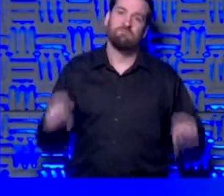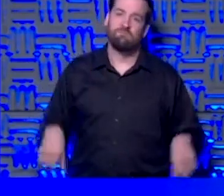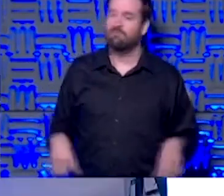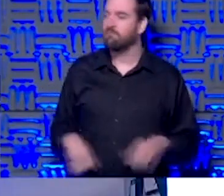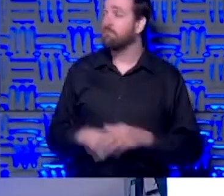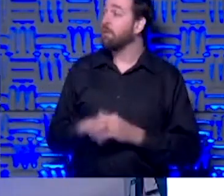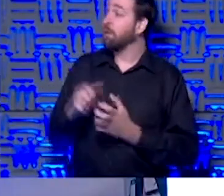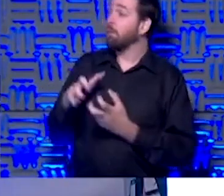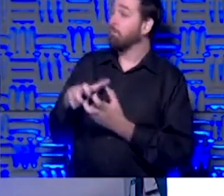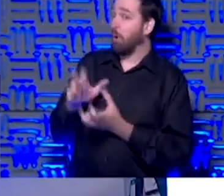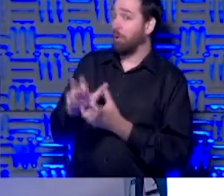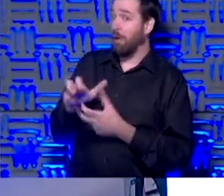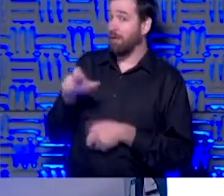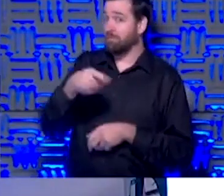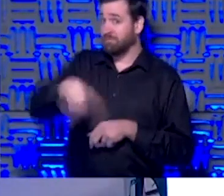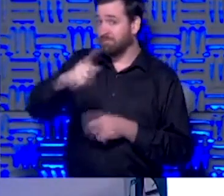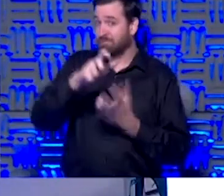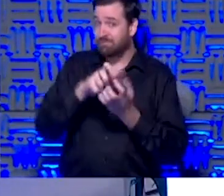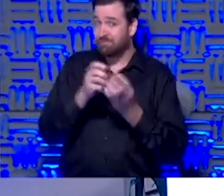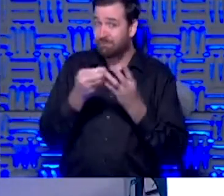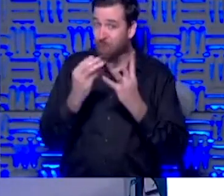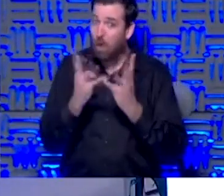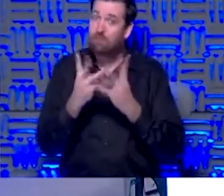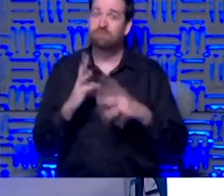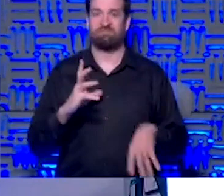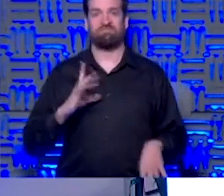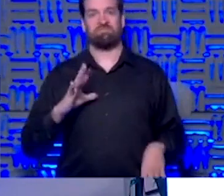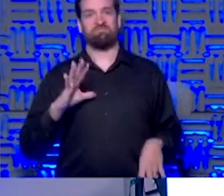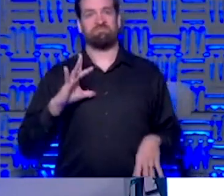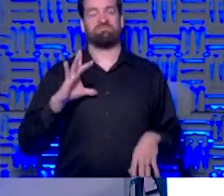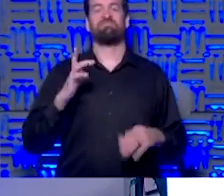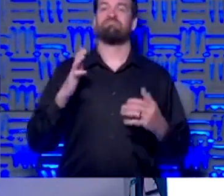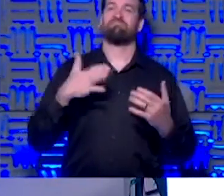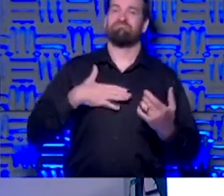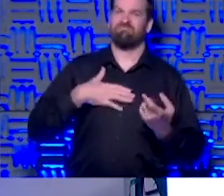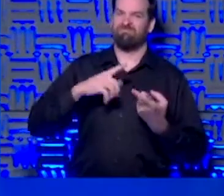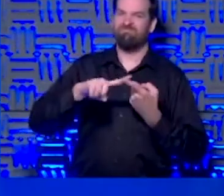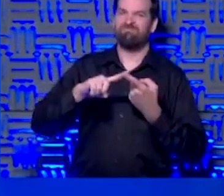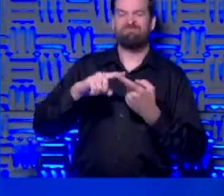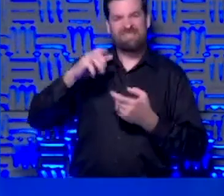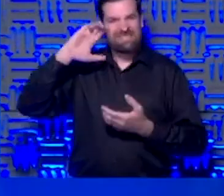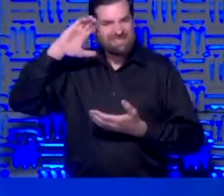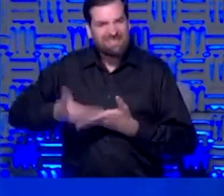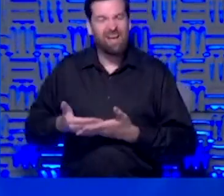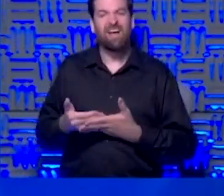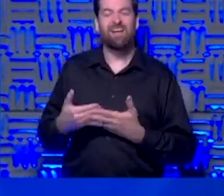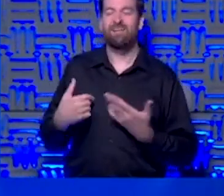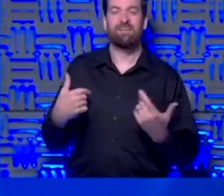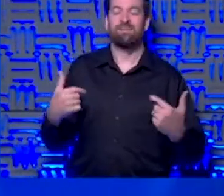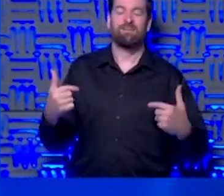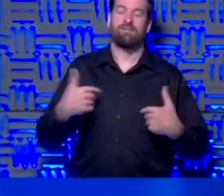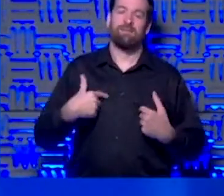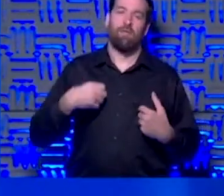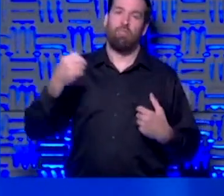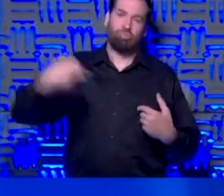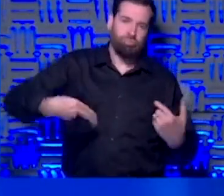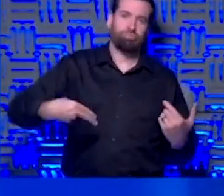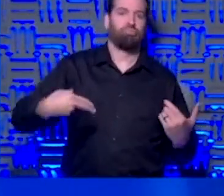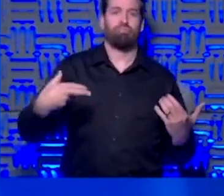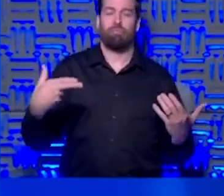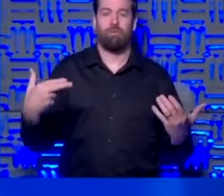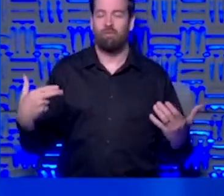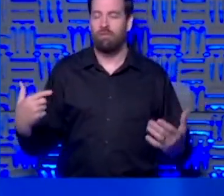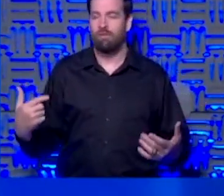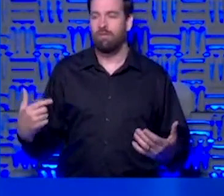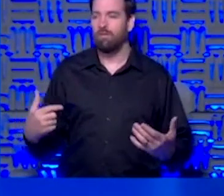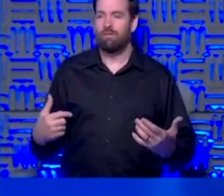say, Pokemon those cards are kind of cool. I tried to take my son on a few Pokemon games, and I got trounced.